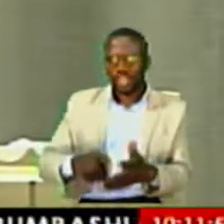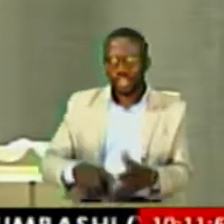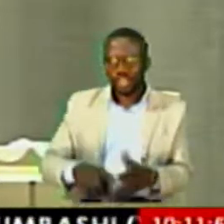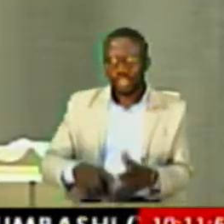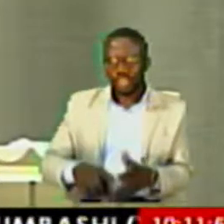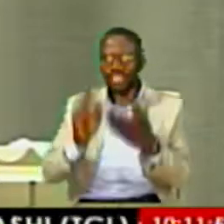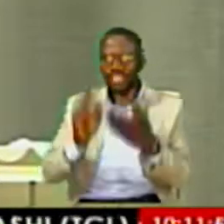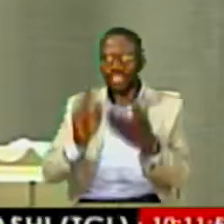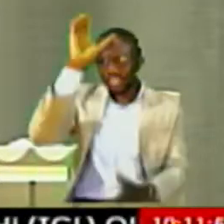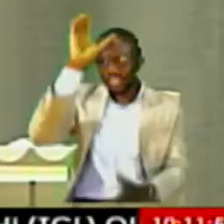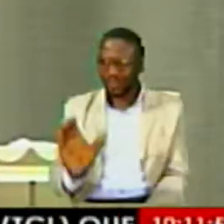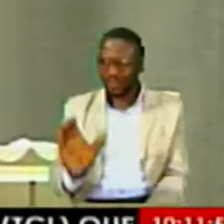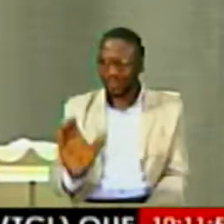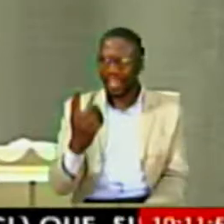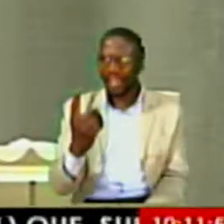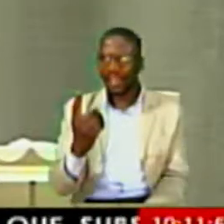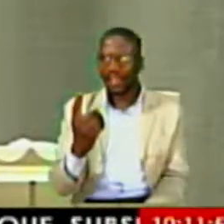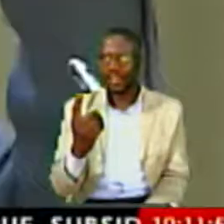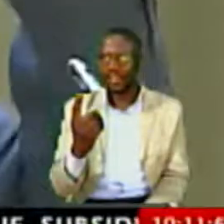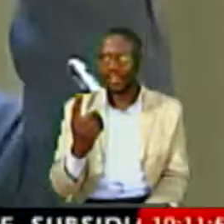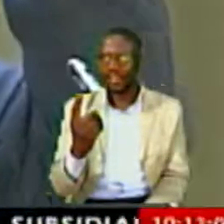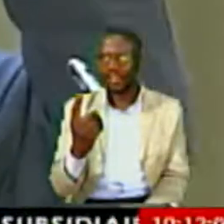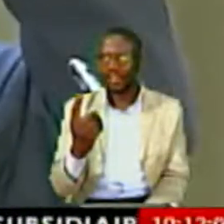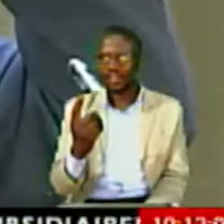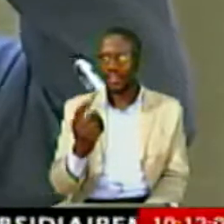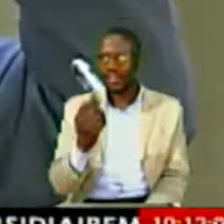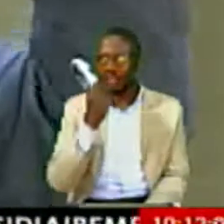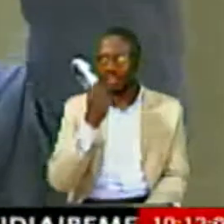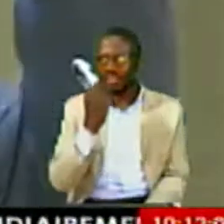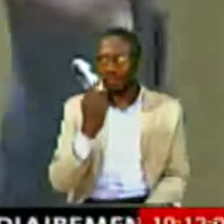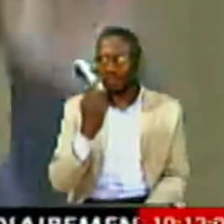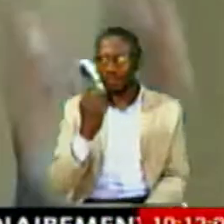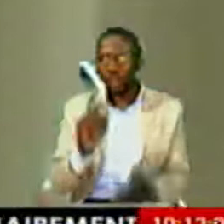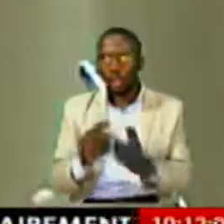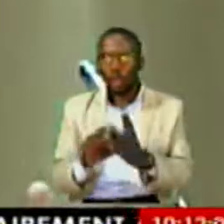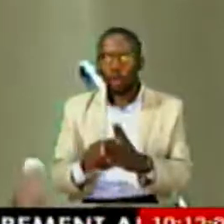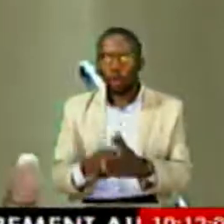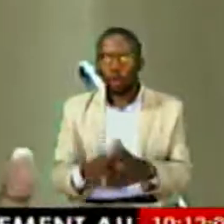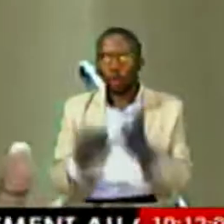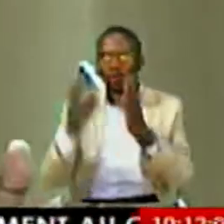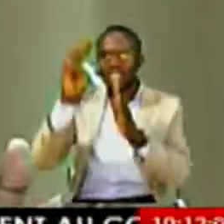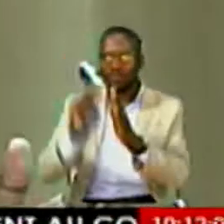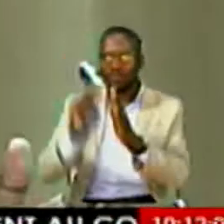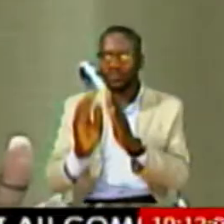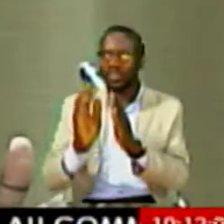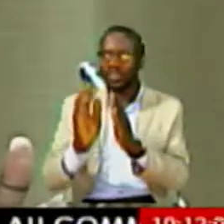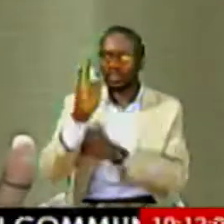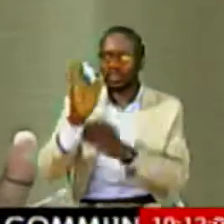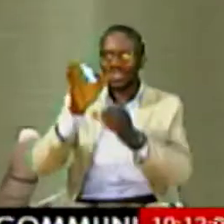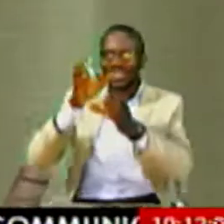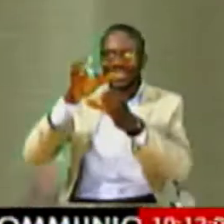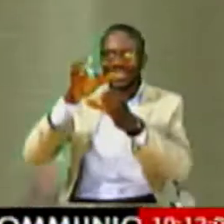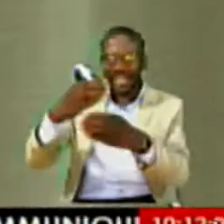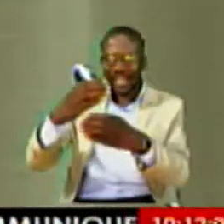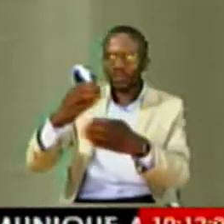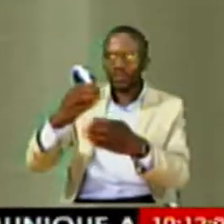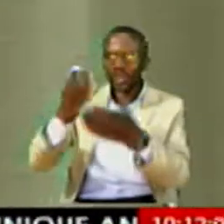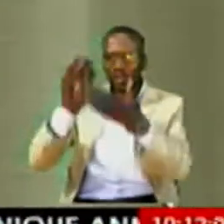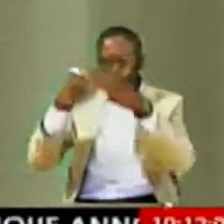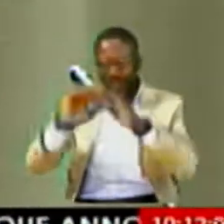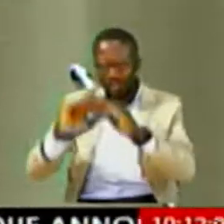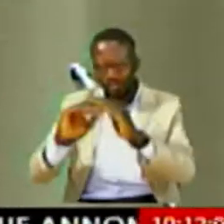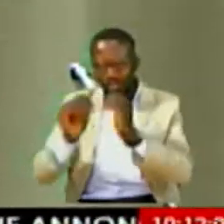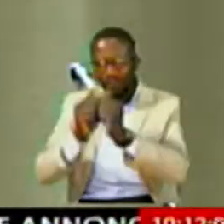Genesis 1:1. Au commencement, Dieu créa les cieux et la terre. In the beginning, God created heaven and earth.